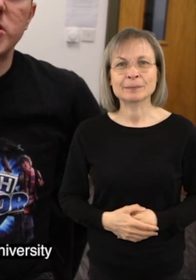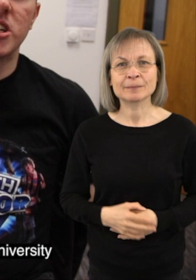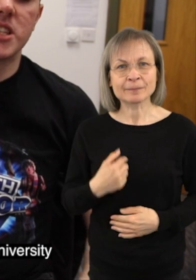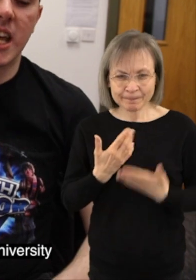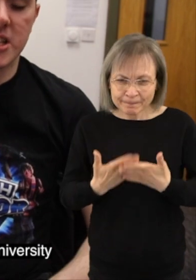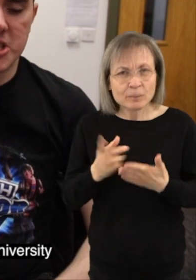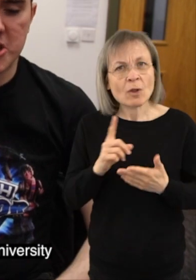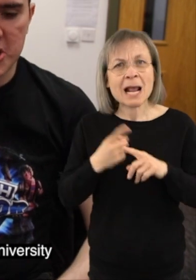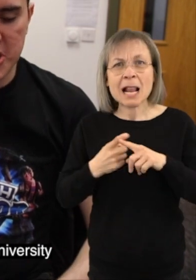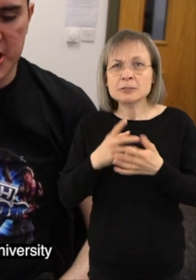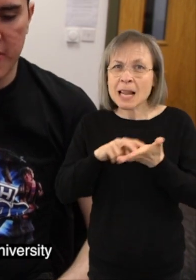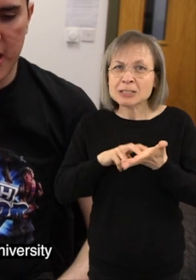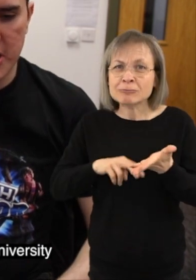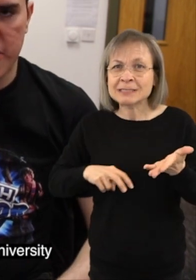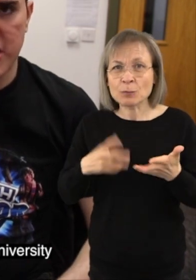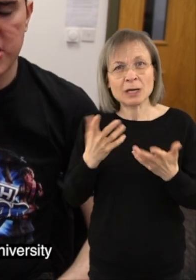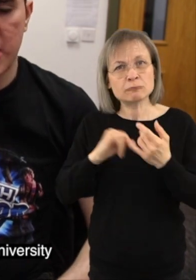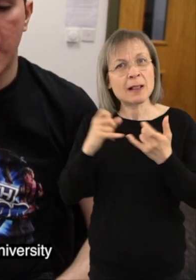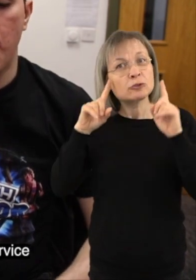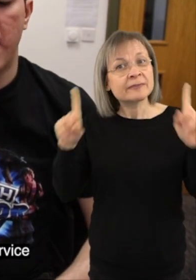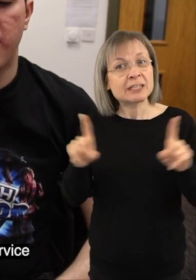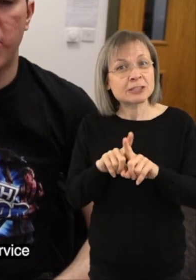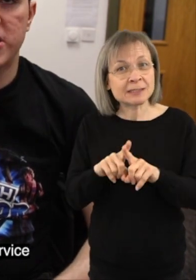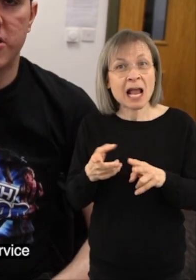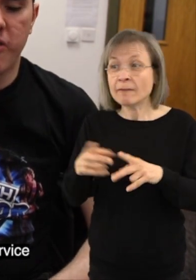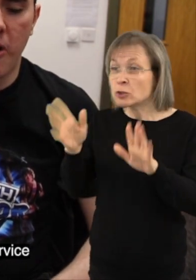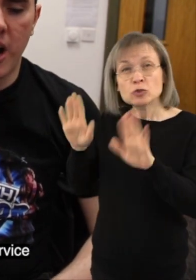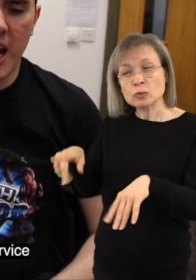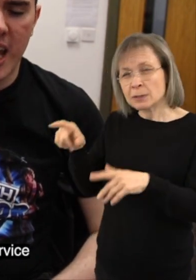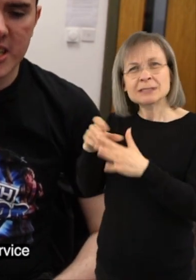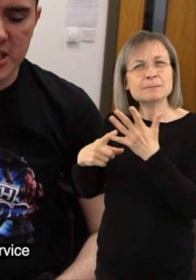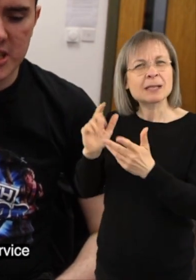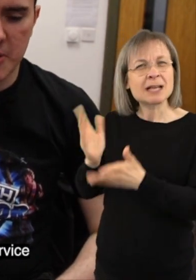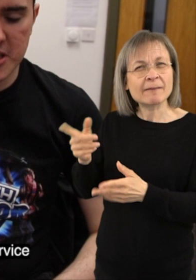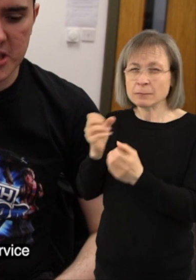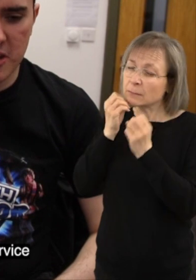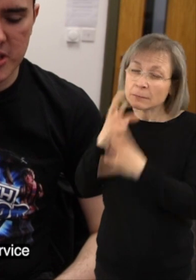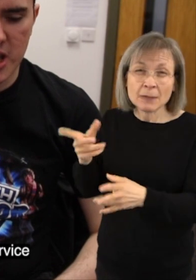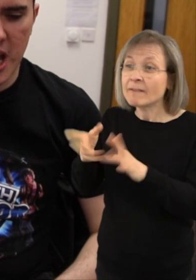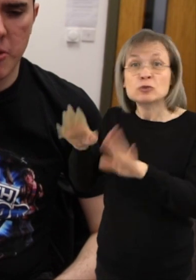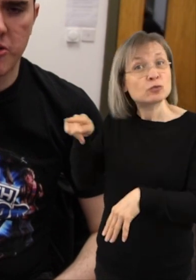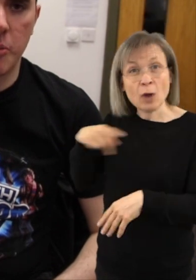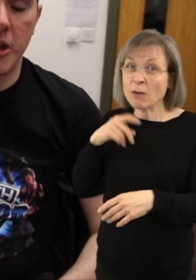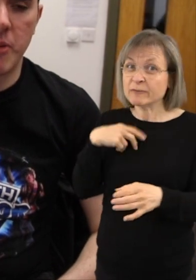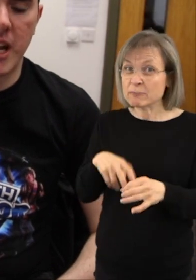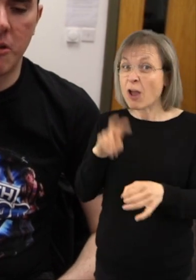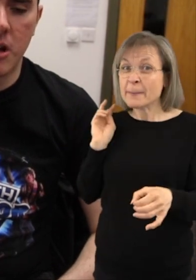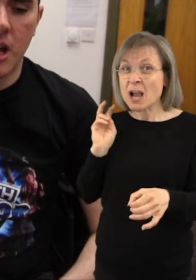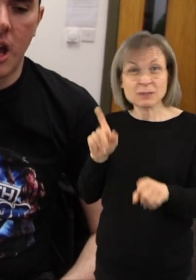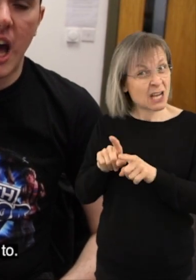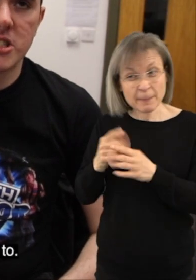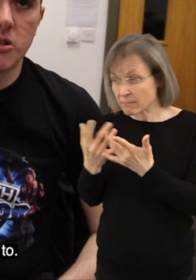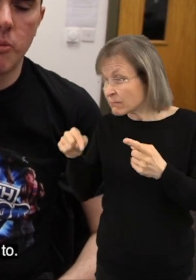I'm studying English literature when I applied University, but if it wasn't for an excellent disability service, I would have dropped out by